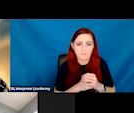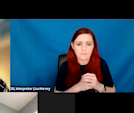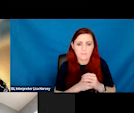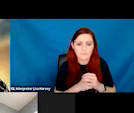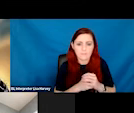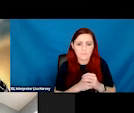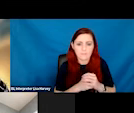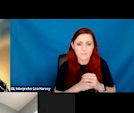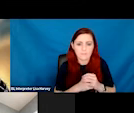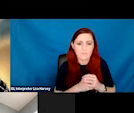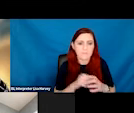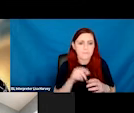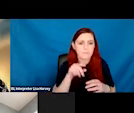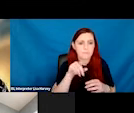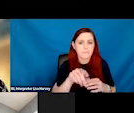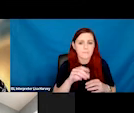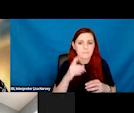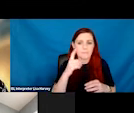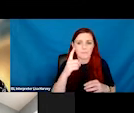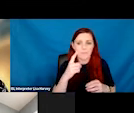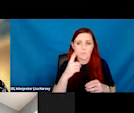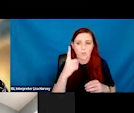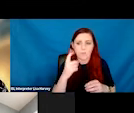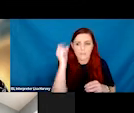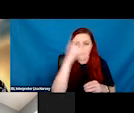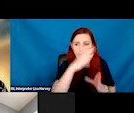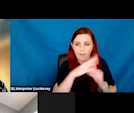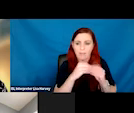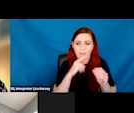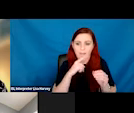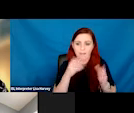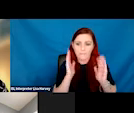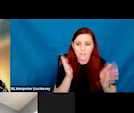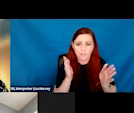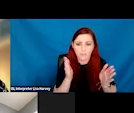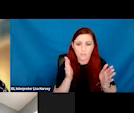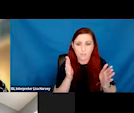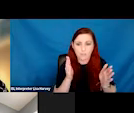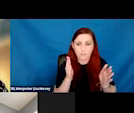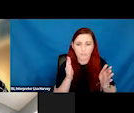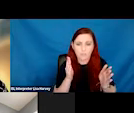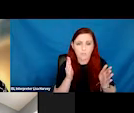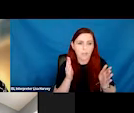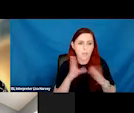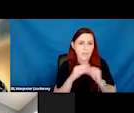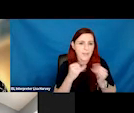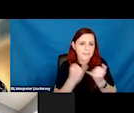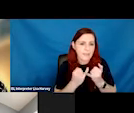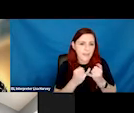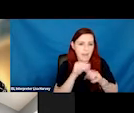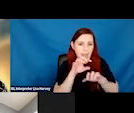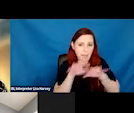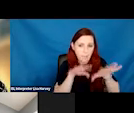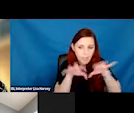So again, one of the really difficult things that I've come across is where things like pattern and people